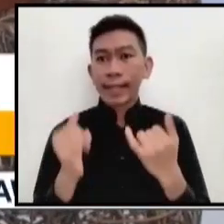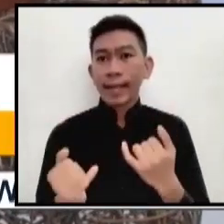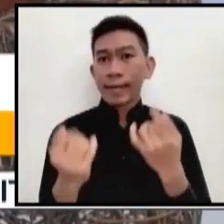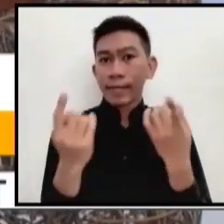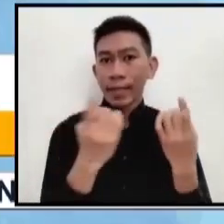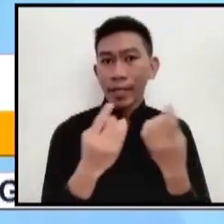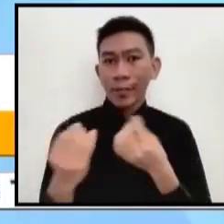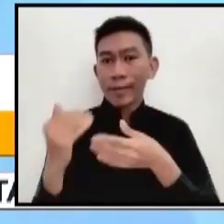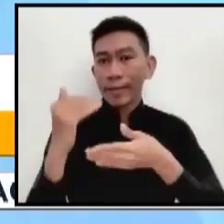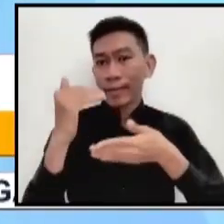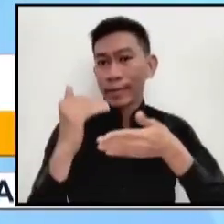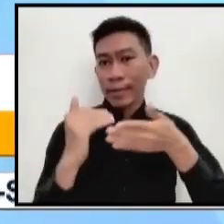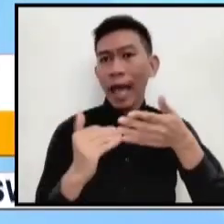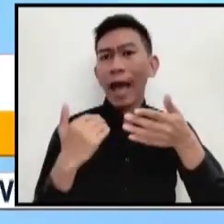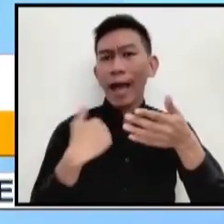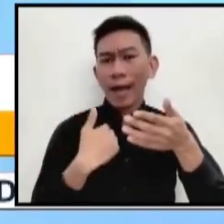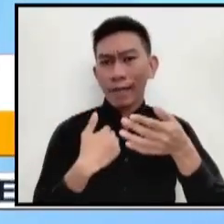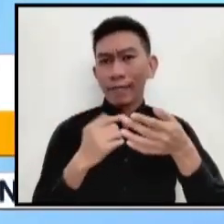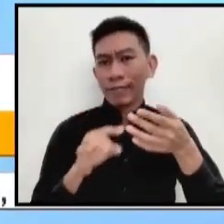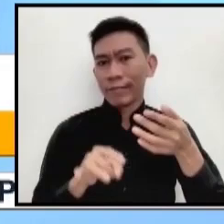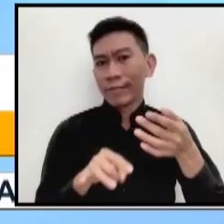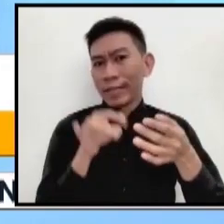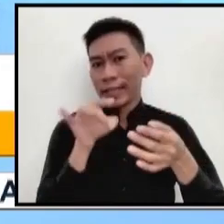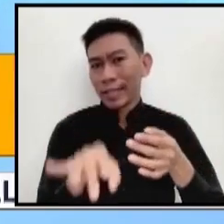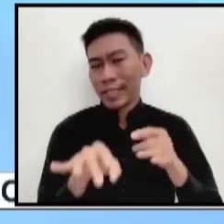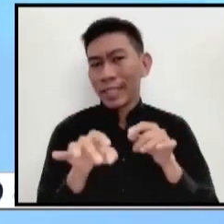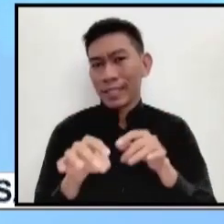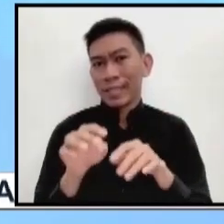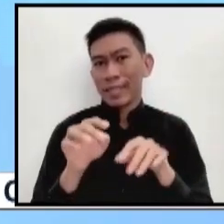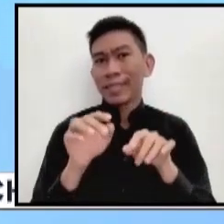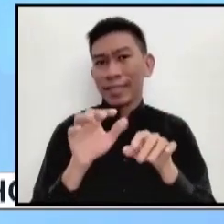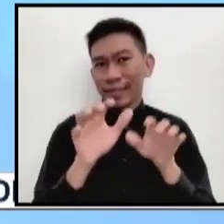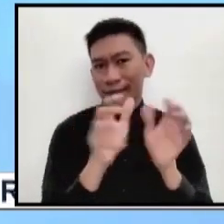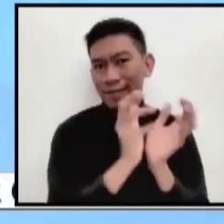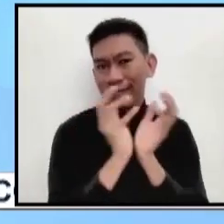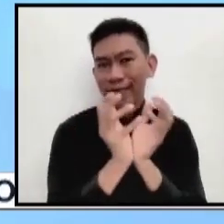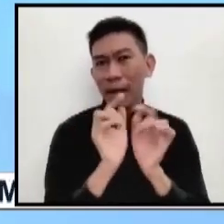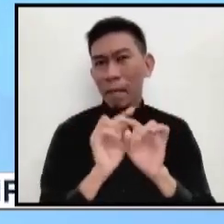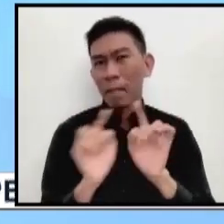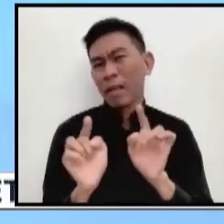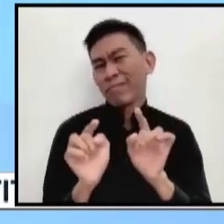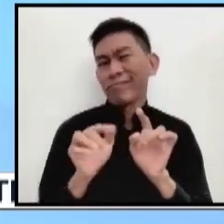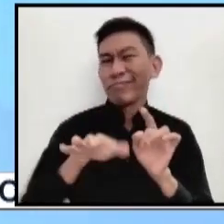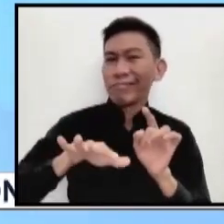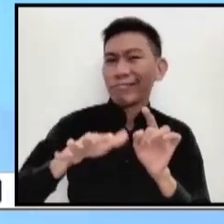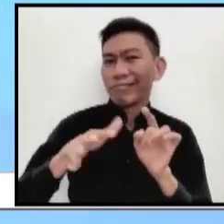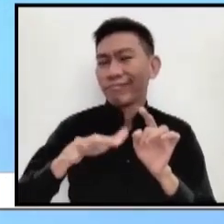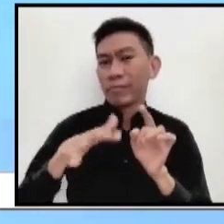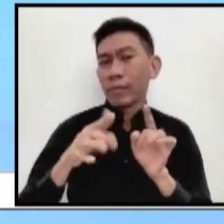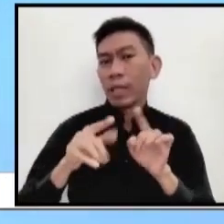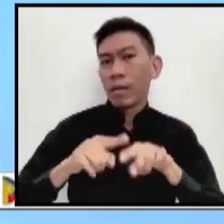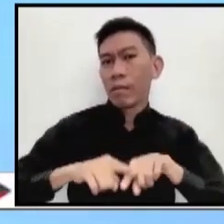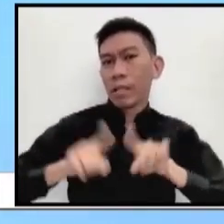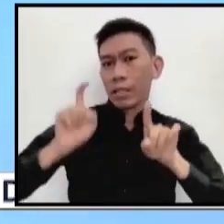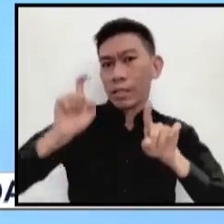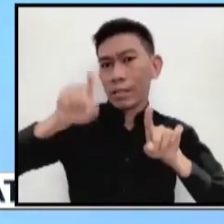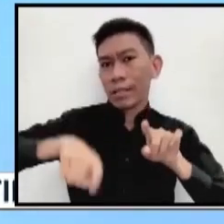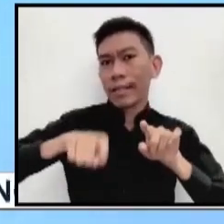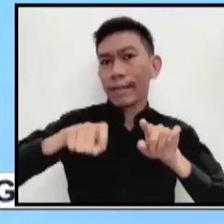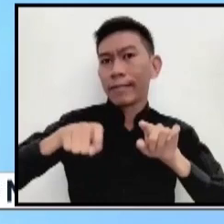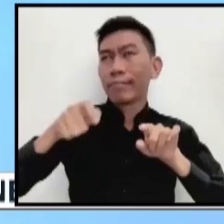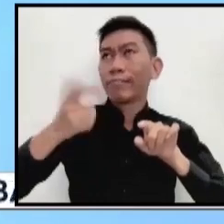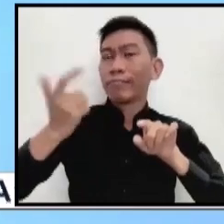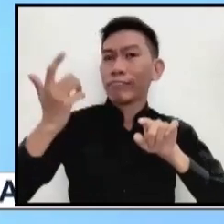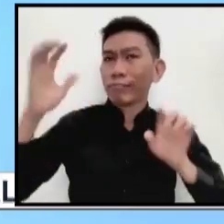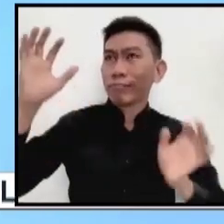our society. Pero skin deep lang yun, Audrey. Mm-hmm. It's just skin deep. We need to be reconciled right